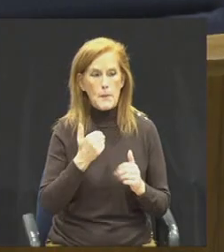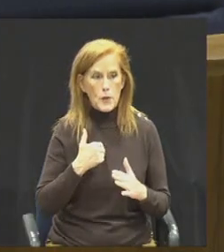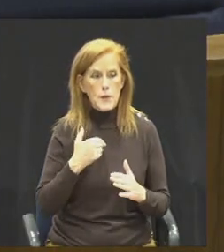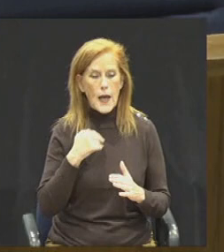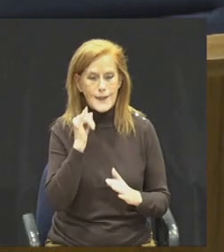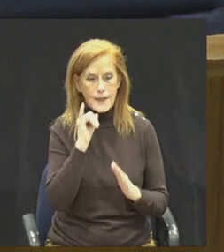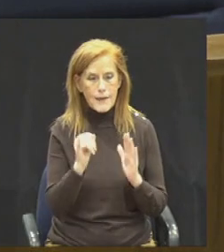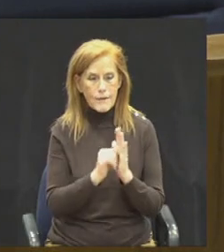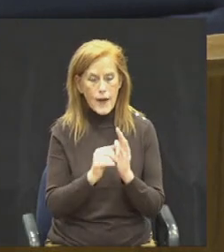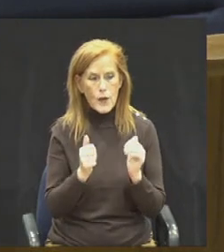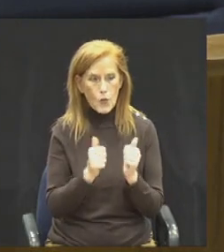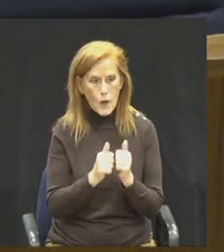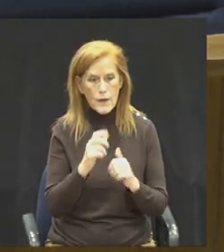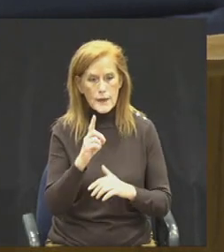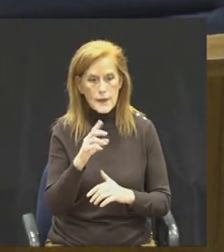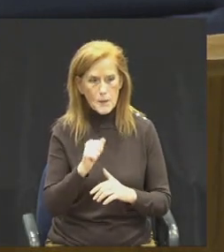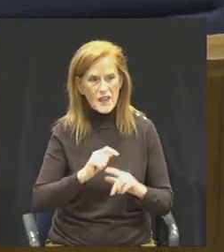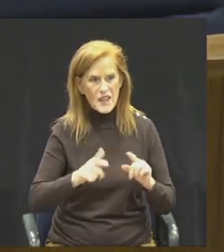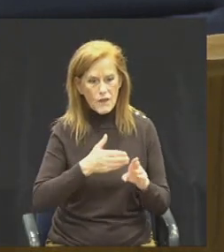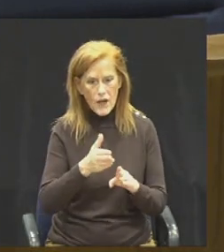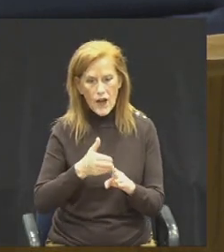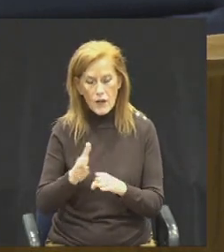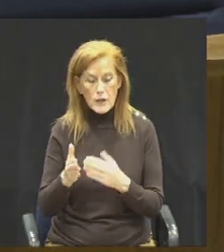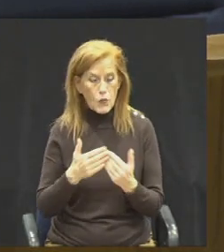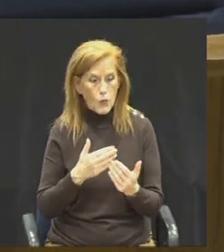in different areas, whether that be